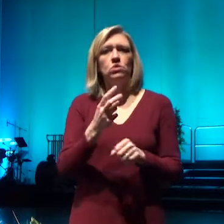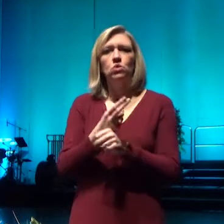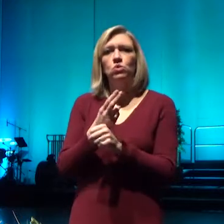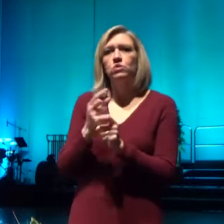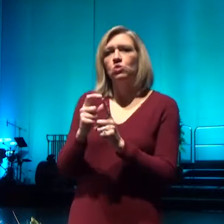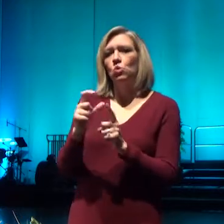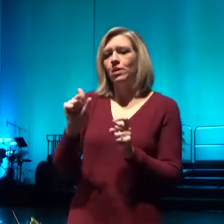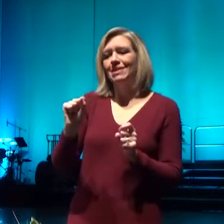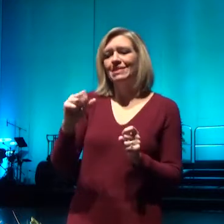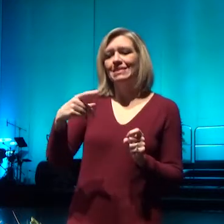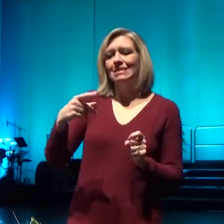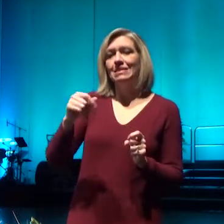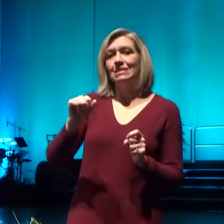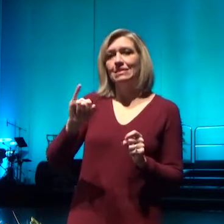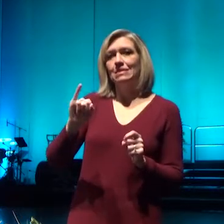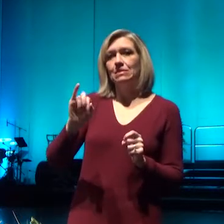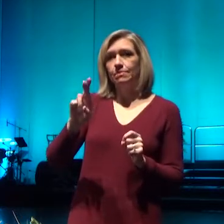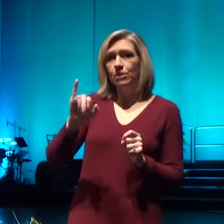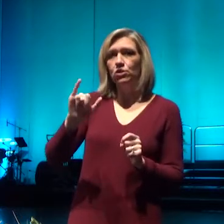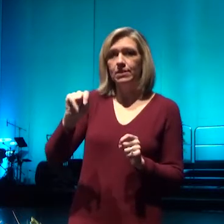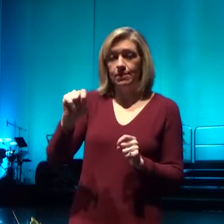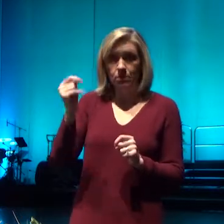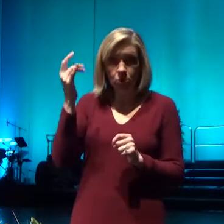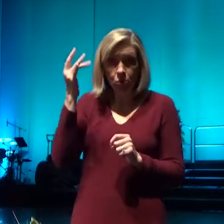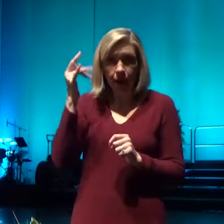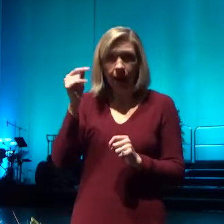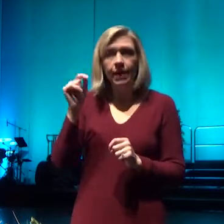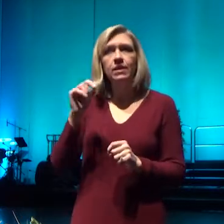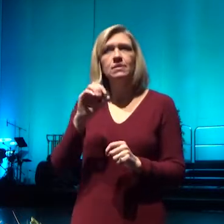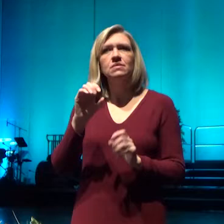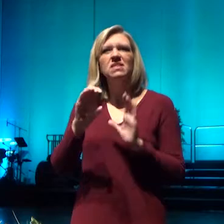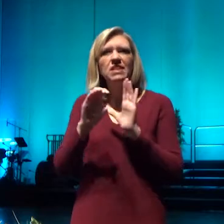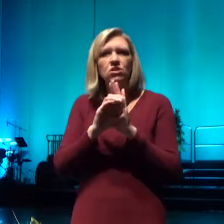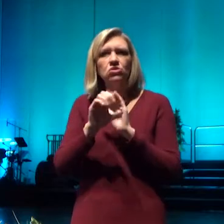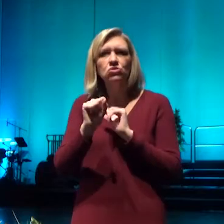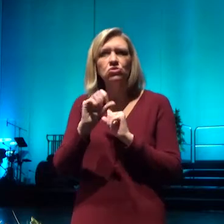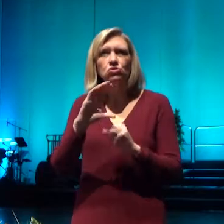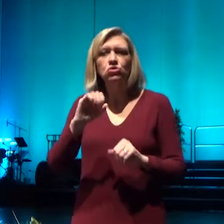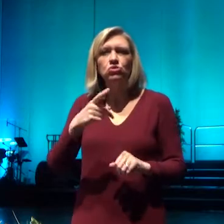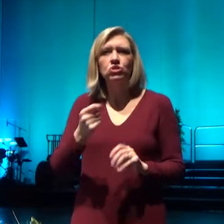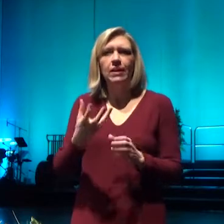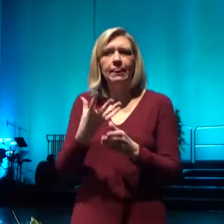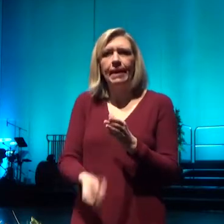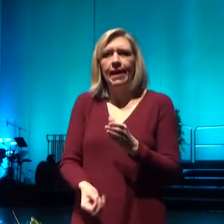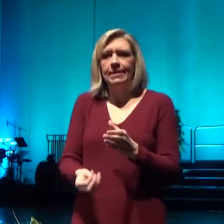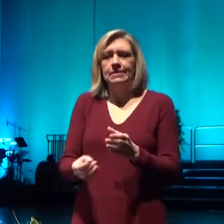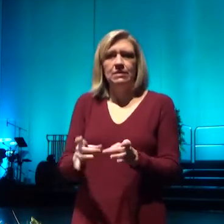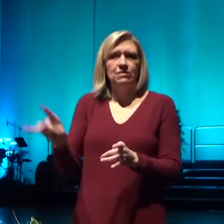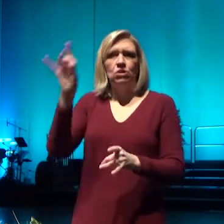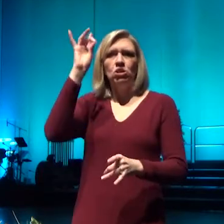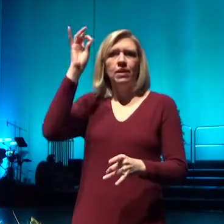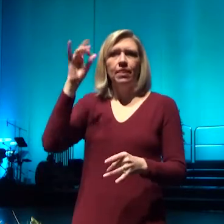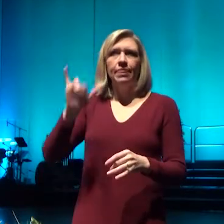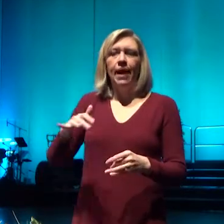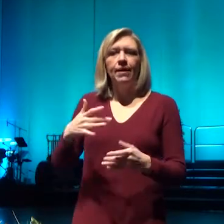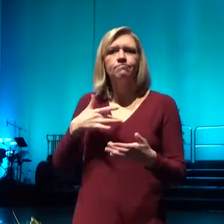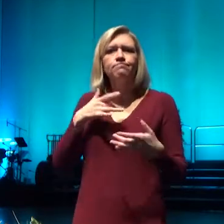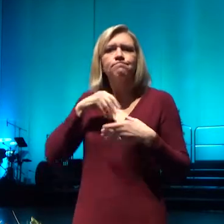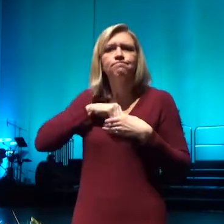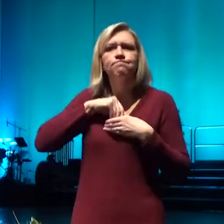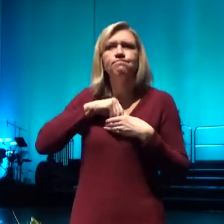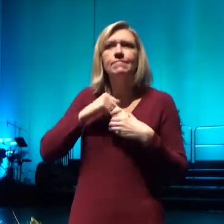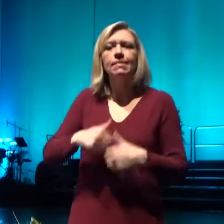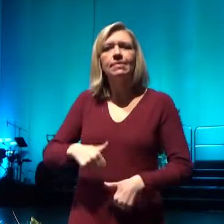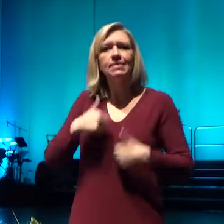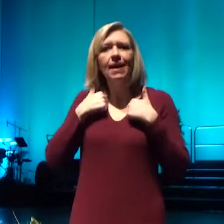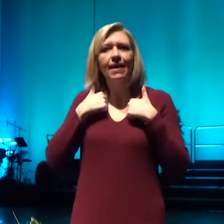Because Scrooge lacks spirit. He lacks an awareness of that internal life, the givingness of the